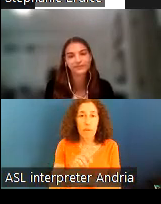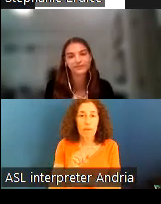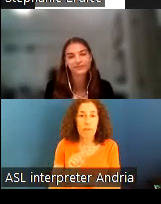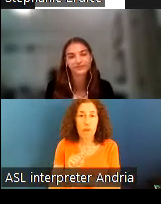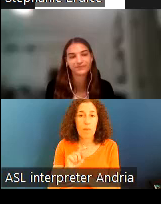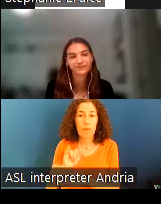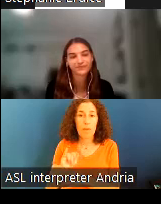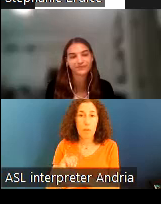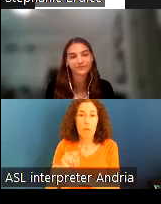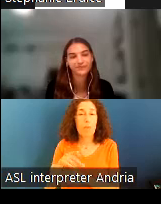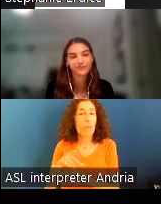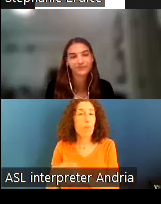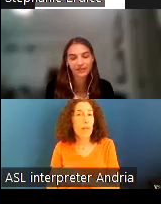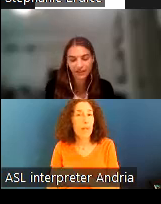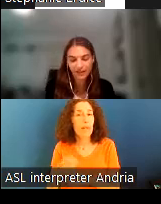Next slide.